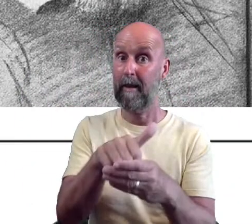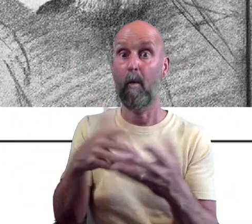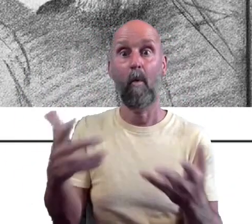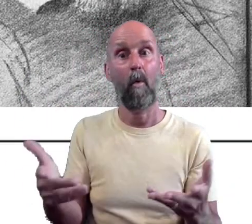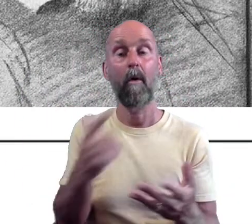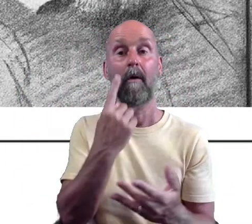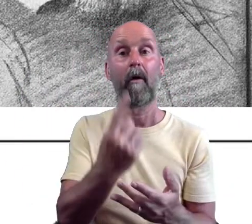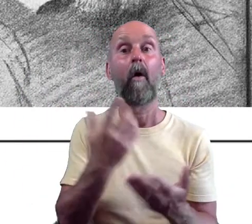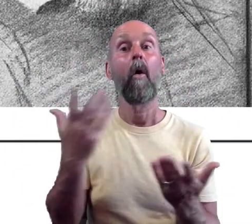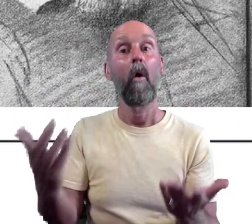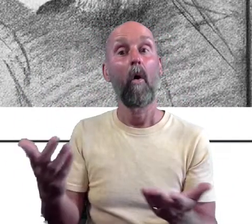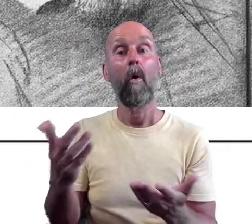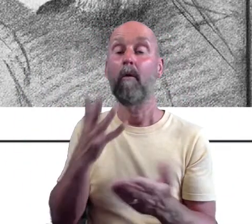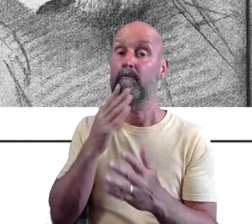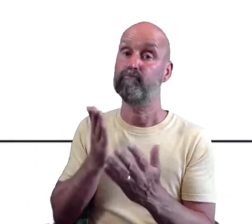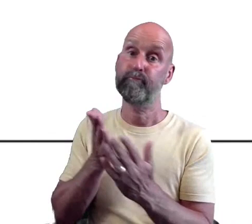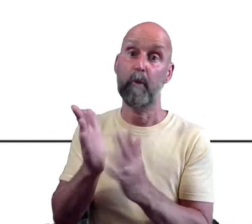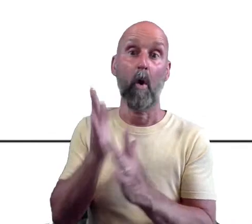View.